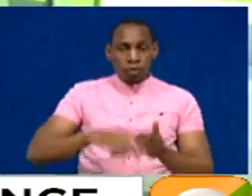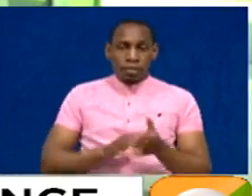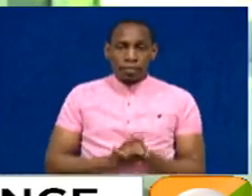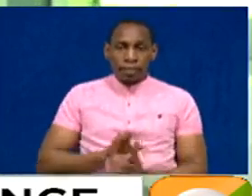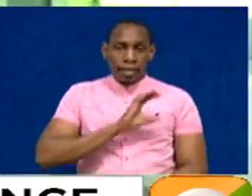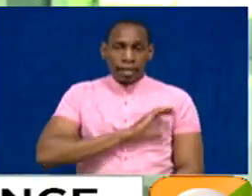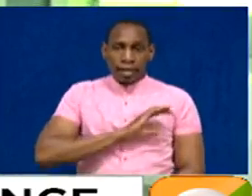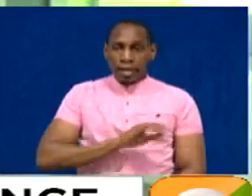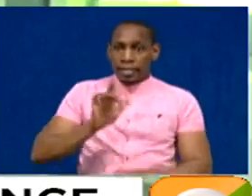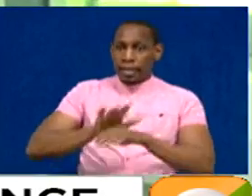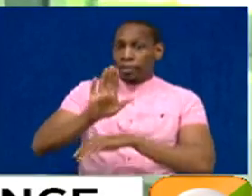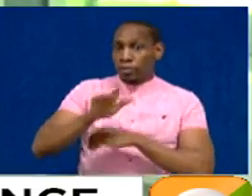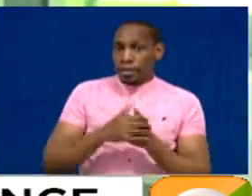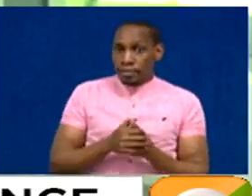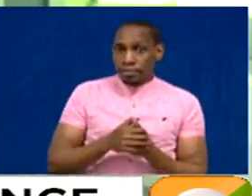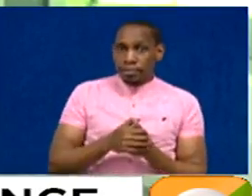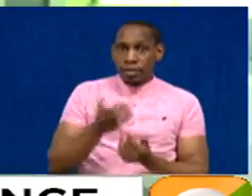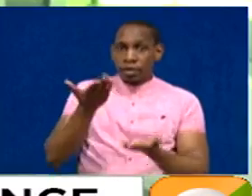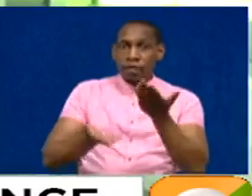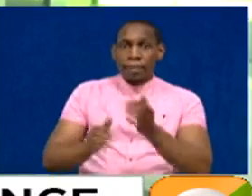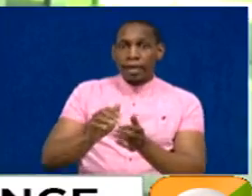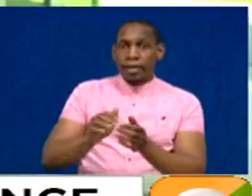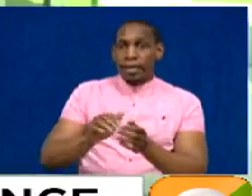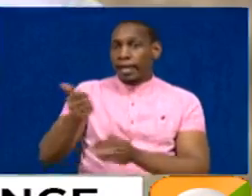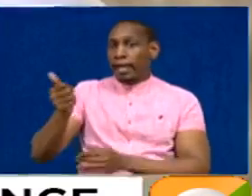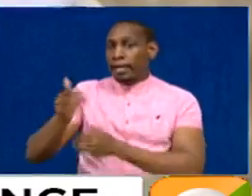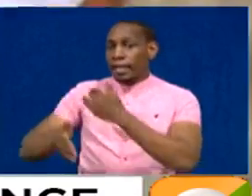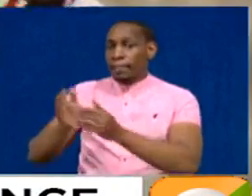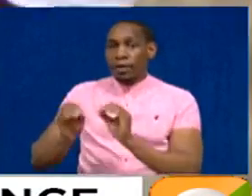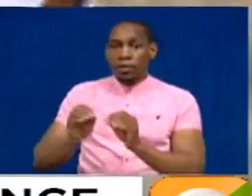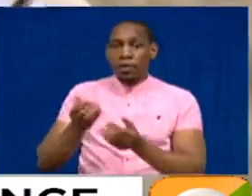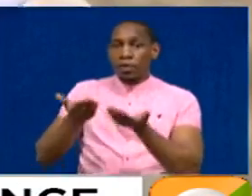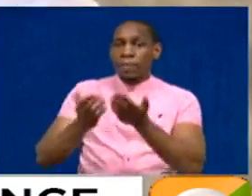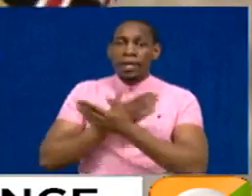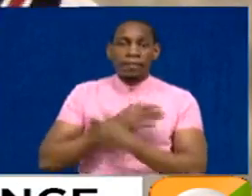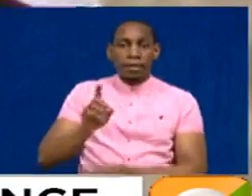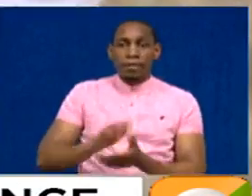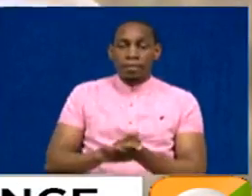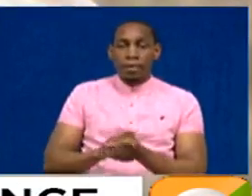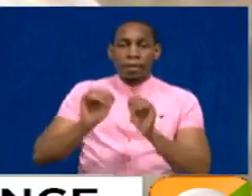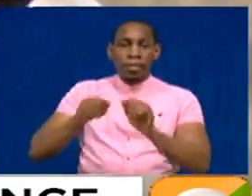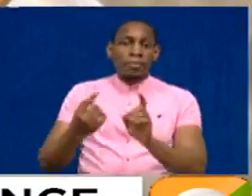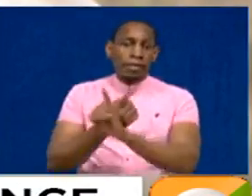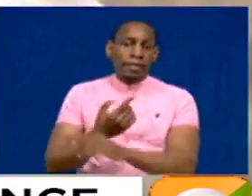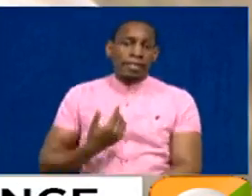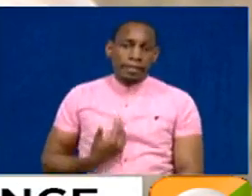characteristics of your infection and not compare it to the one of your neighbor or your friend, because they could be very